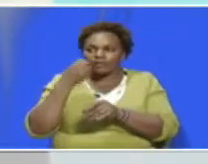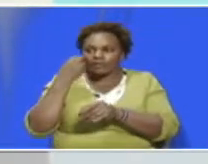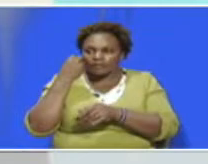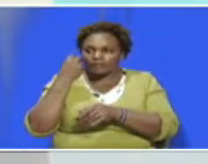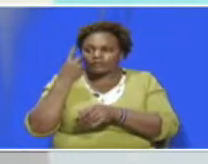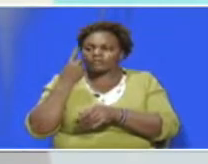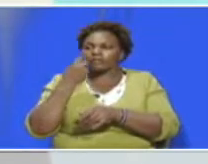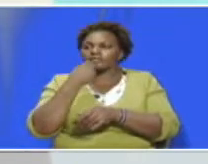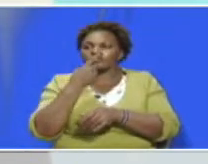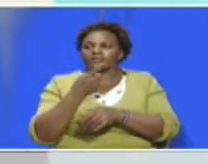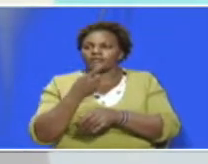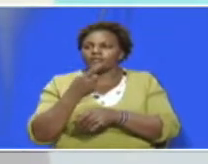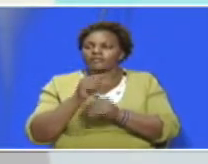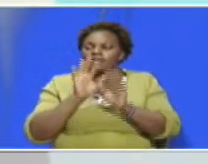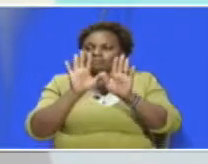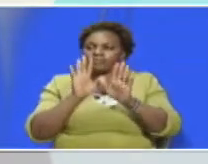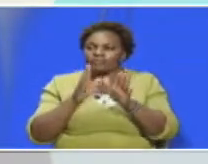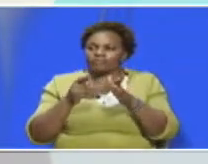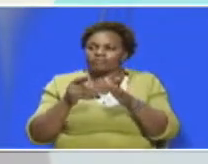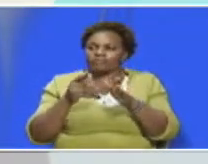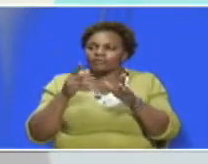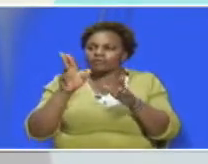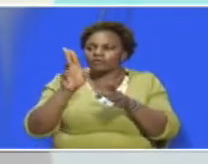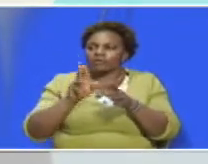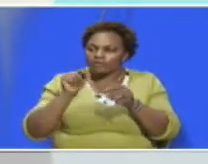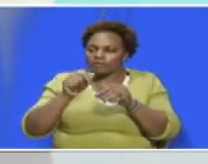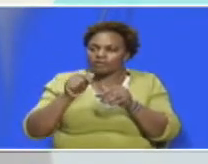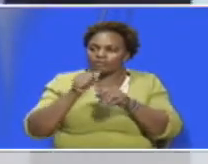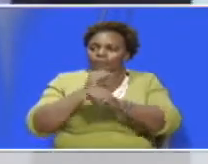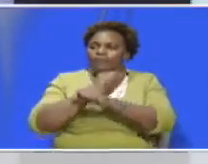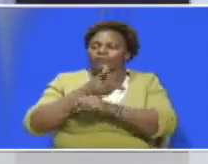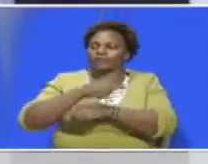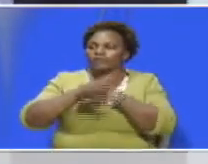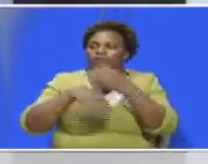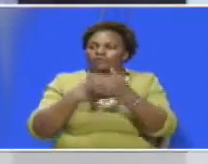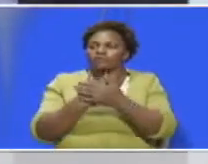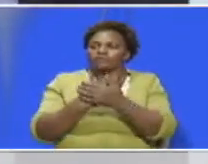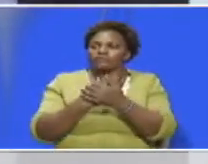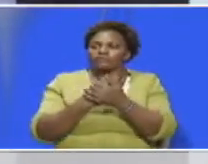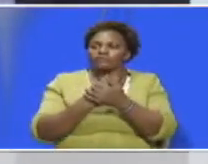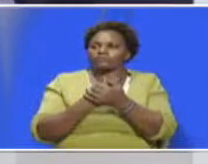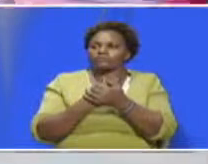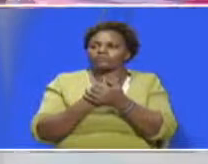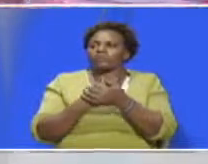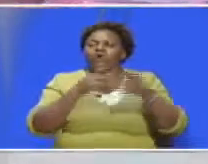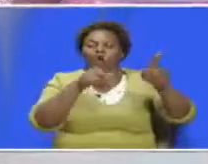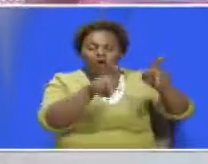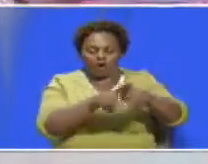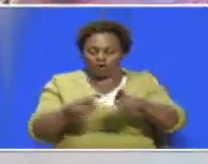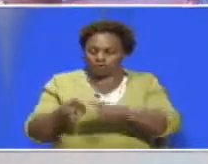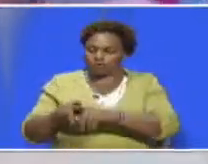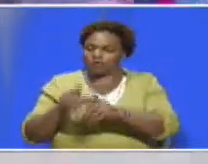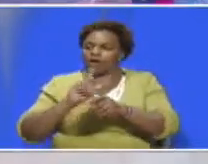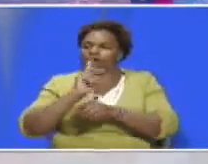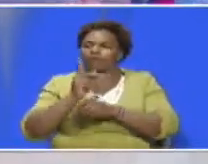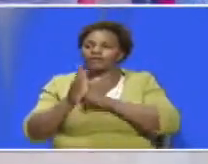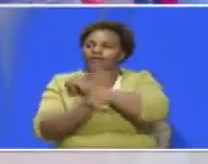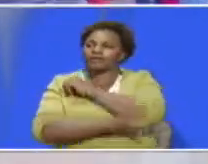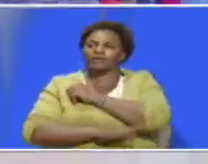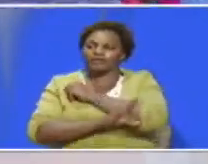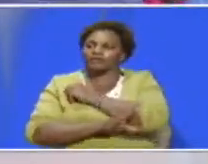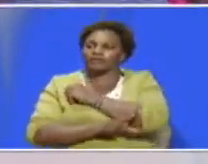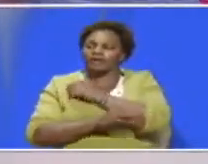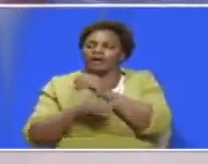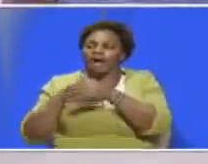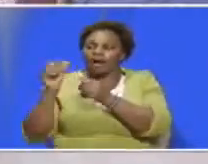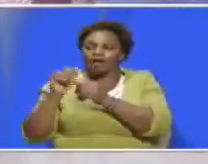keep emphasizing, the measures that are being put in place are to protect us all. Health experts have also warned that the country is not out of the